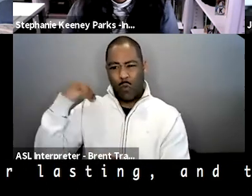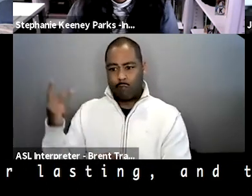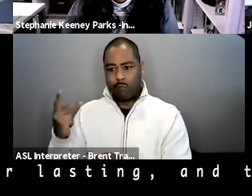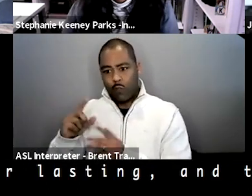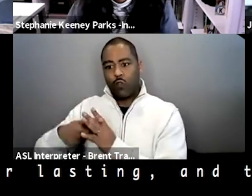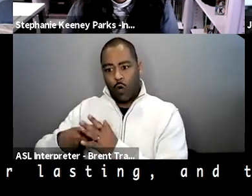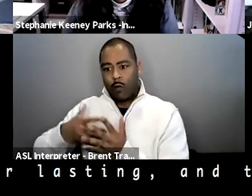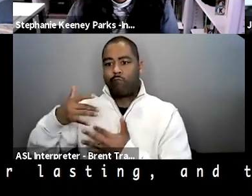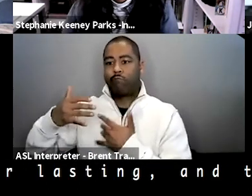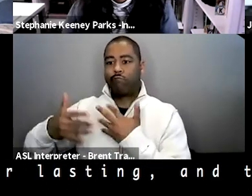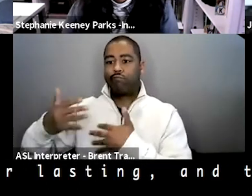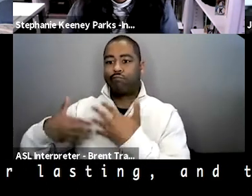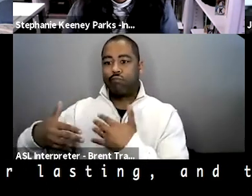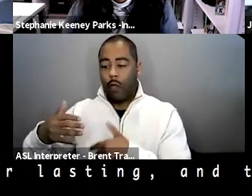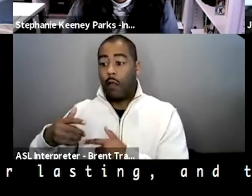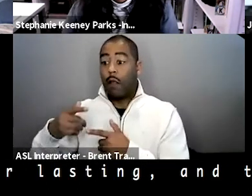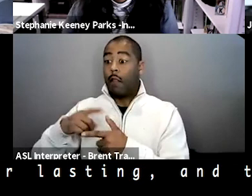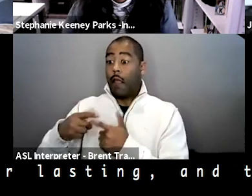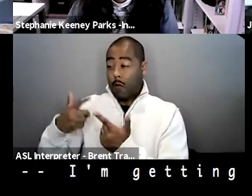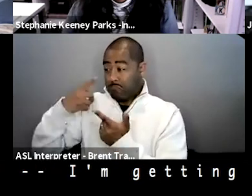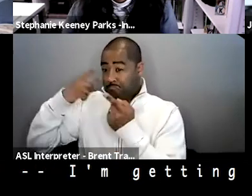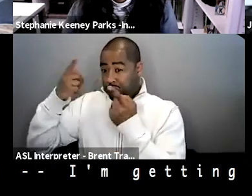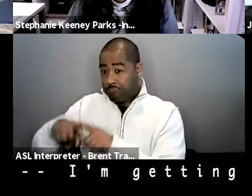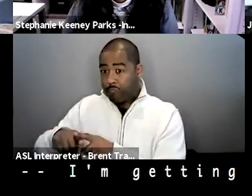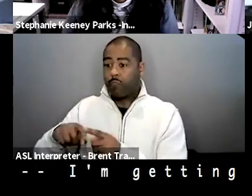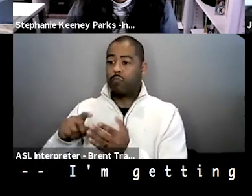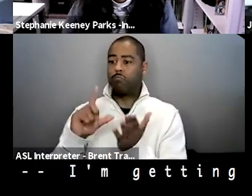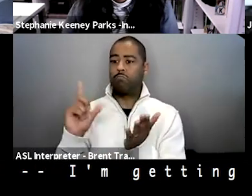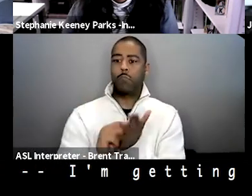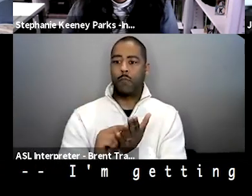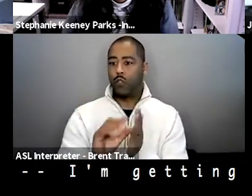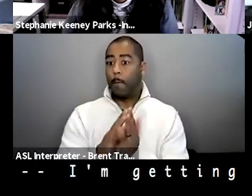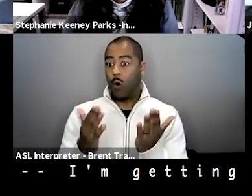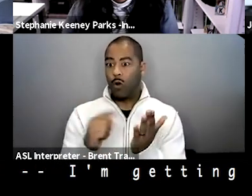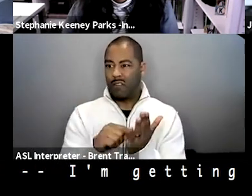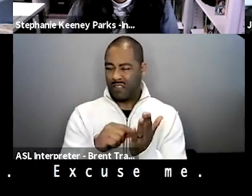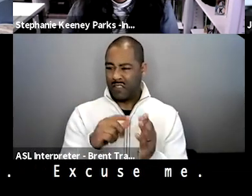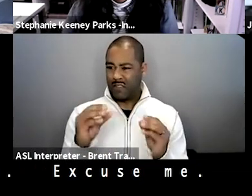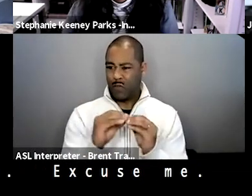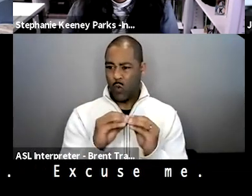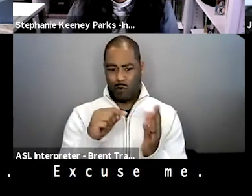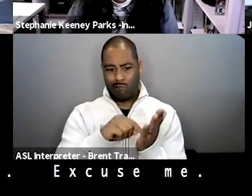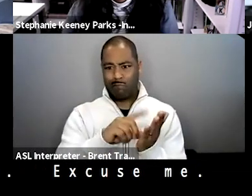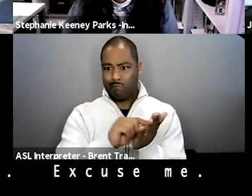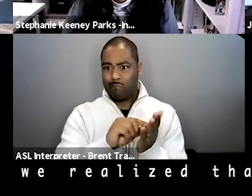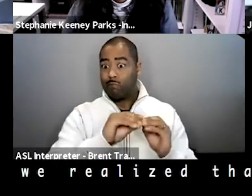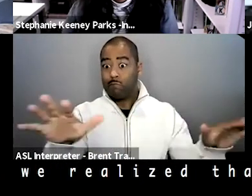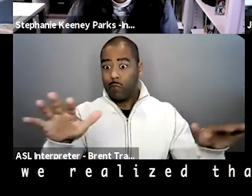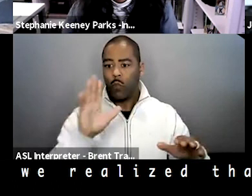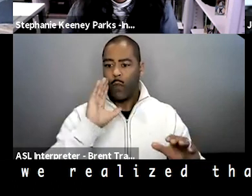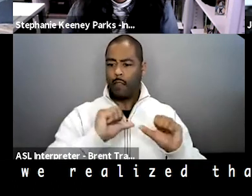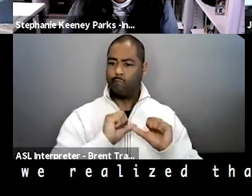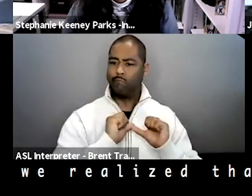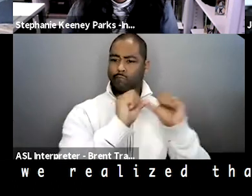we decided we should write a book, that something that would be more everlasting. And then